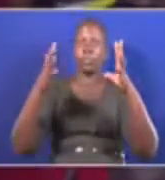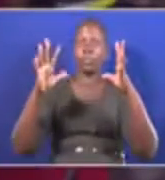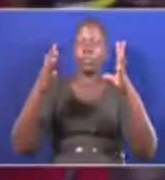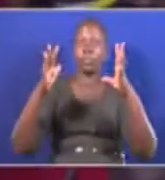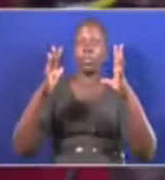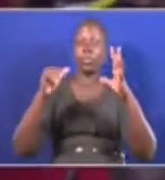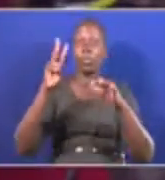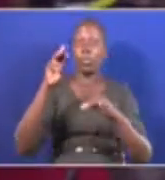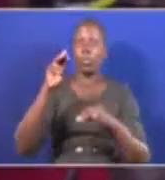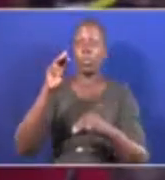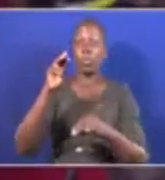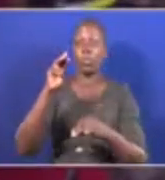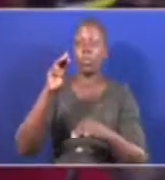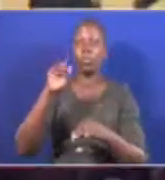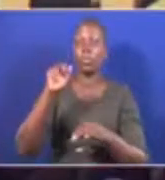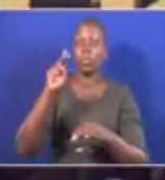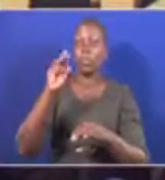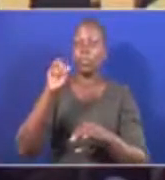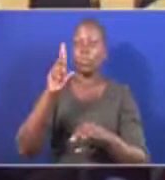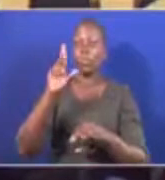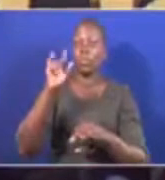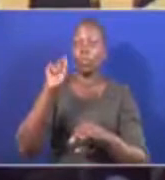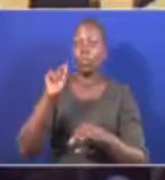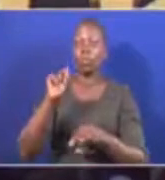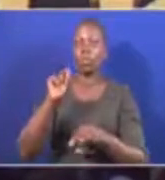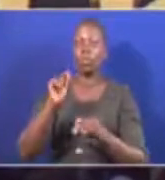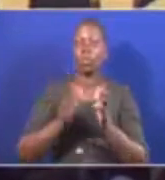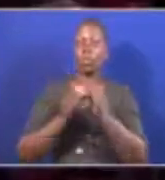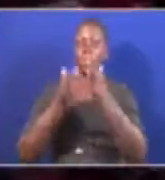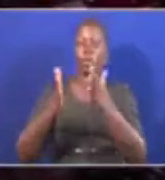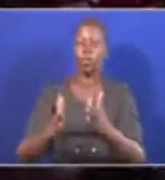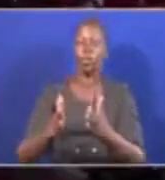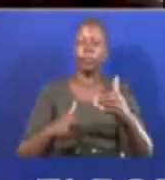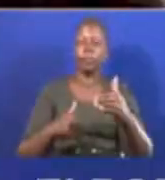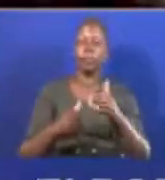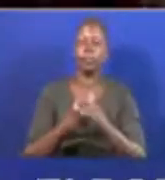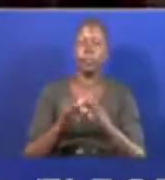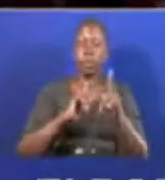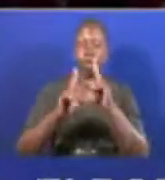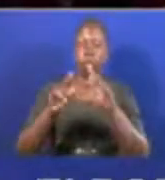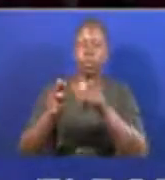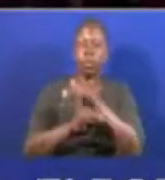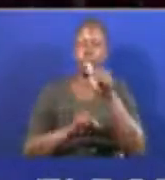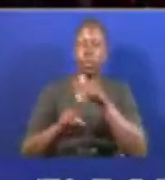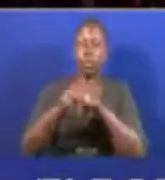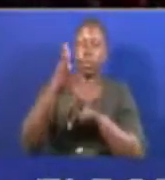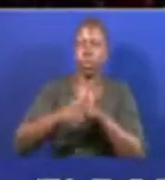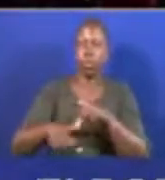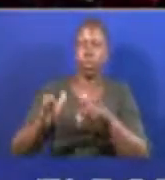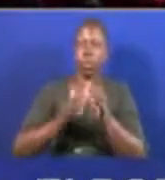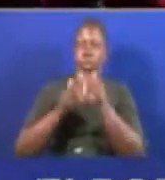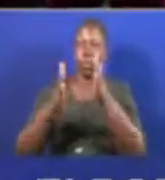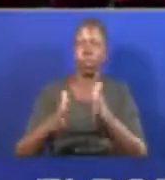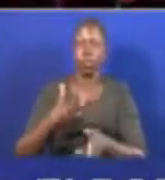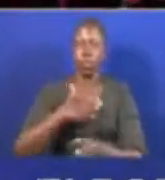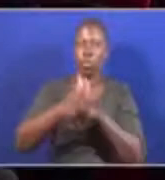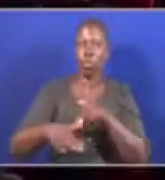Minority Leader, Senator Madzayo. Next, Assembly Majority Leader,